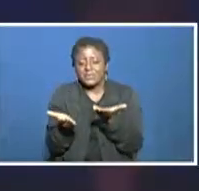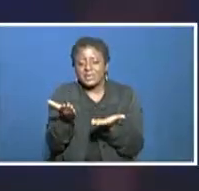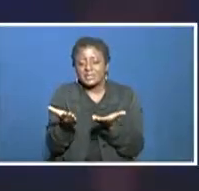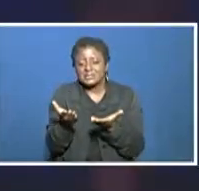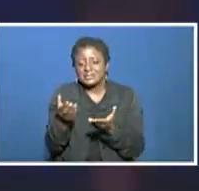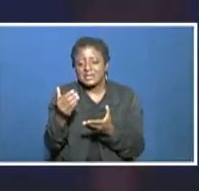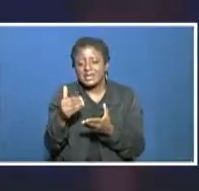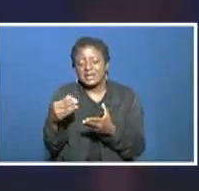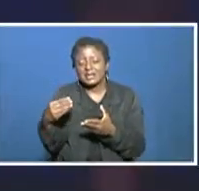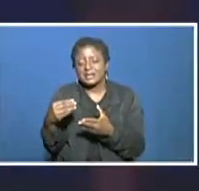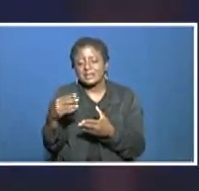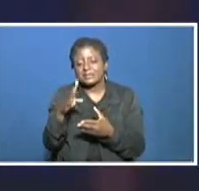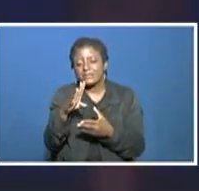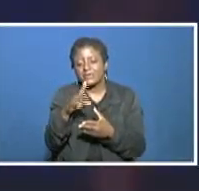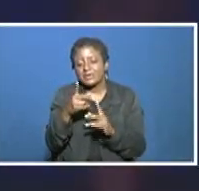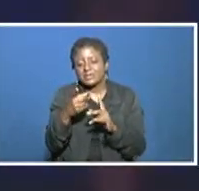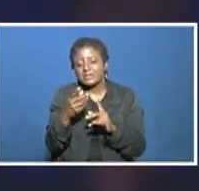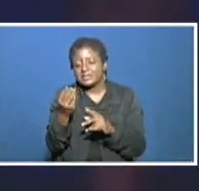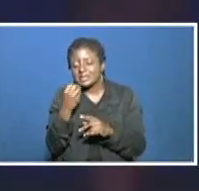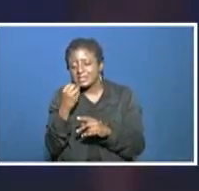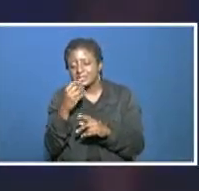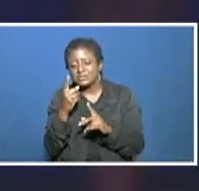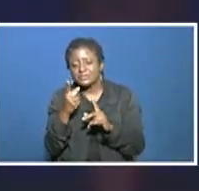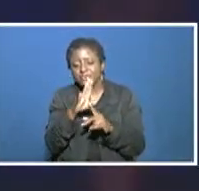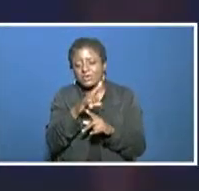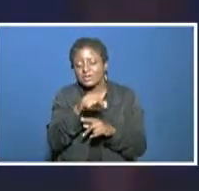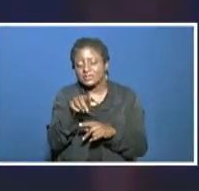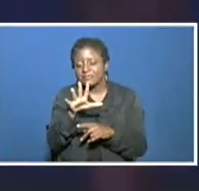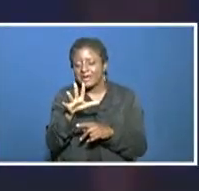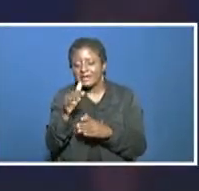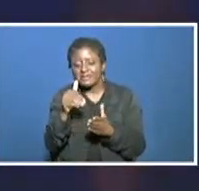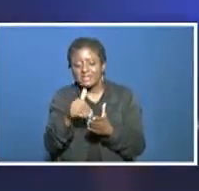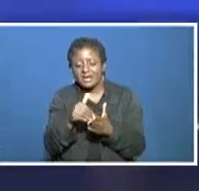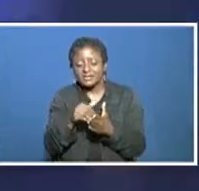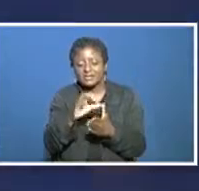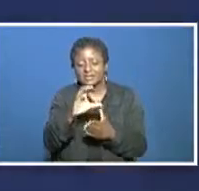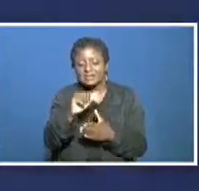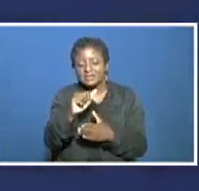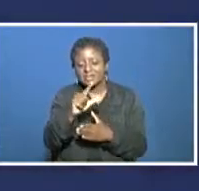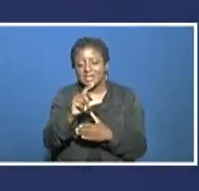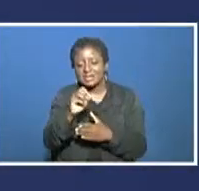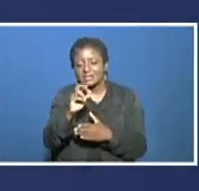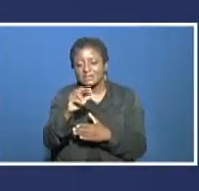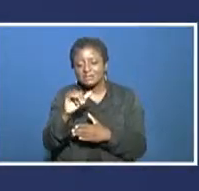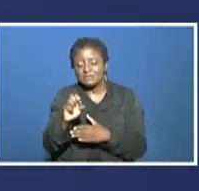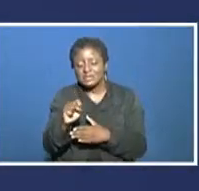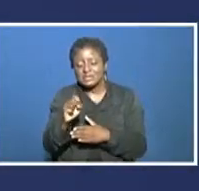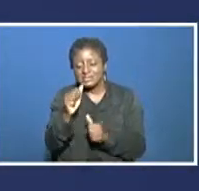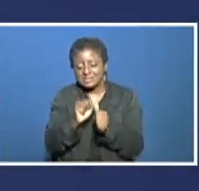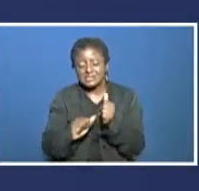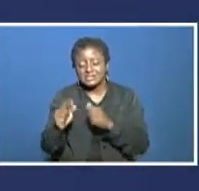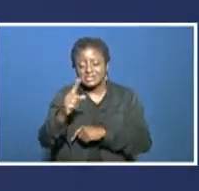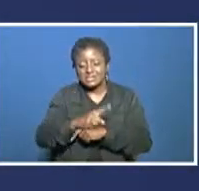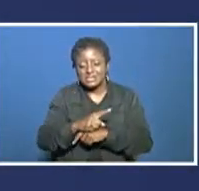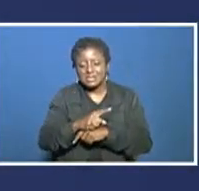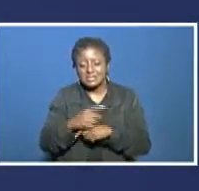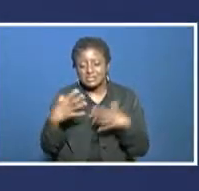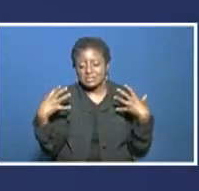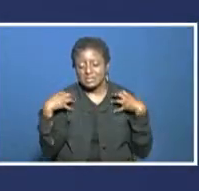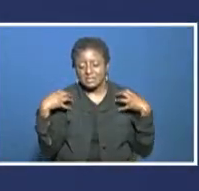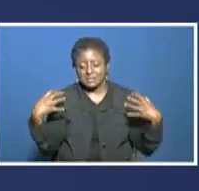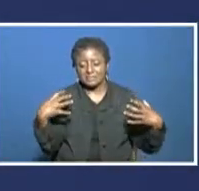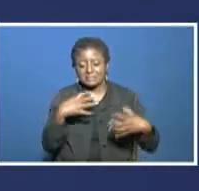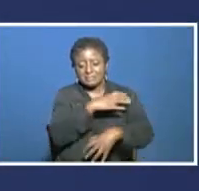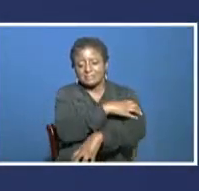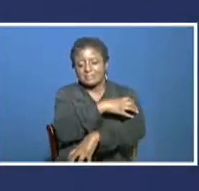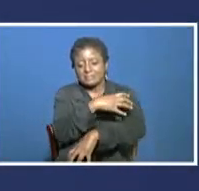to 5,000 calories a day to achieve such massive structure. Then we'll turn it around and